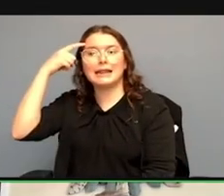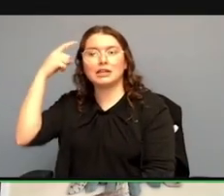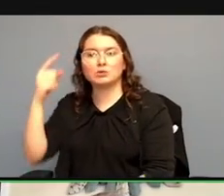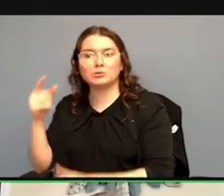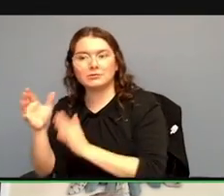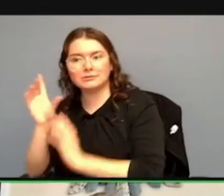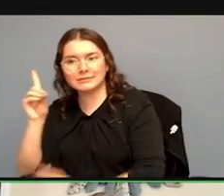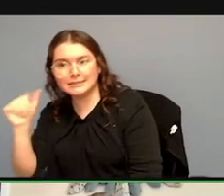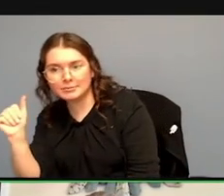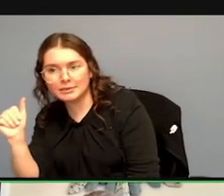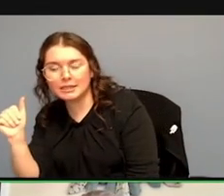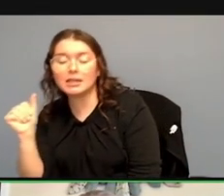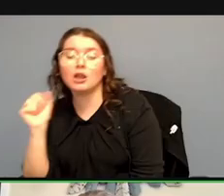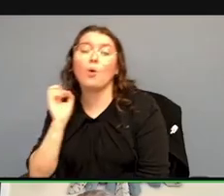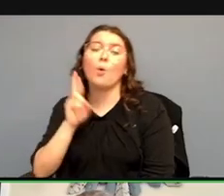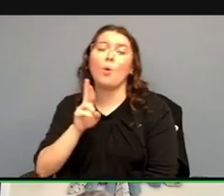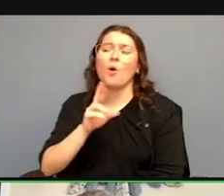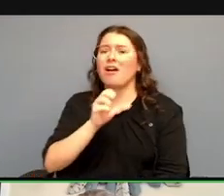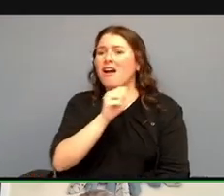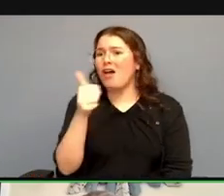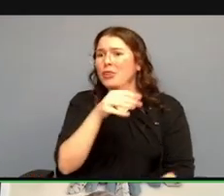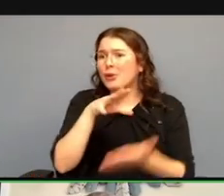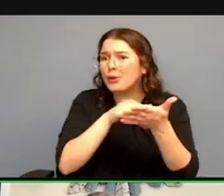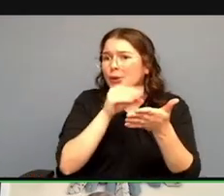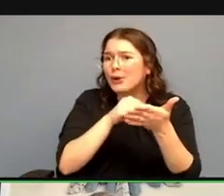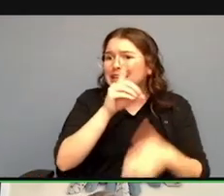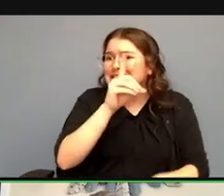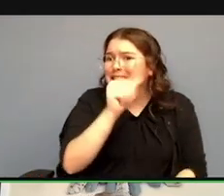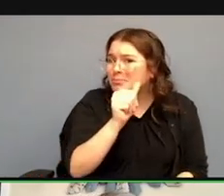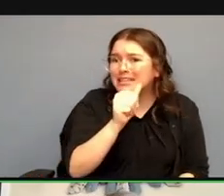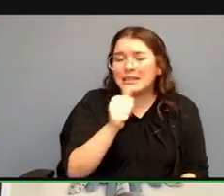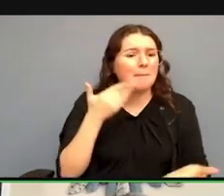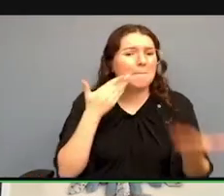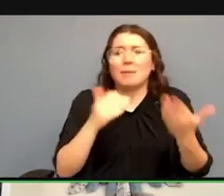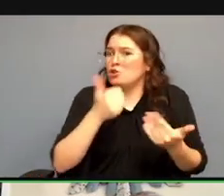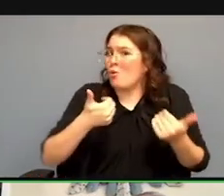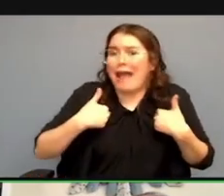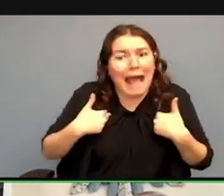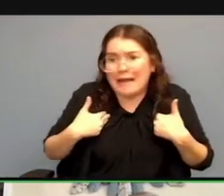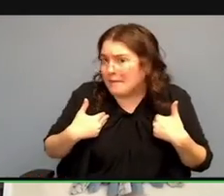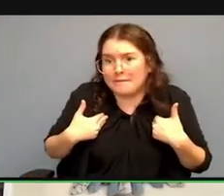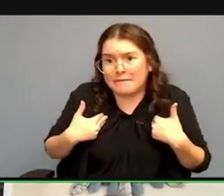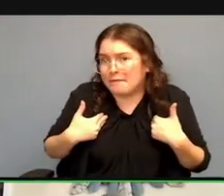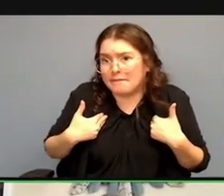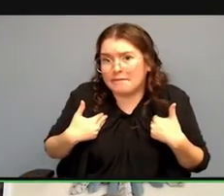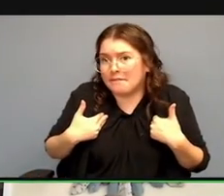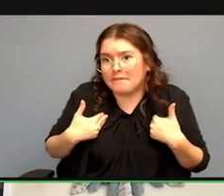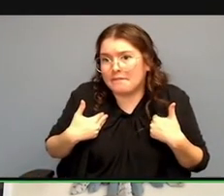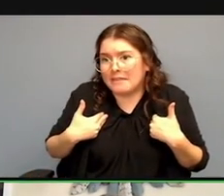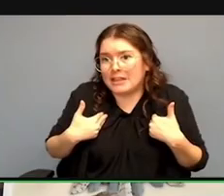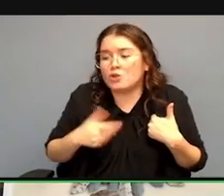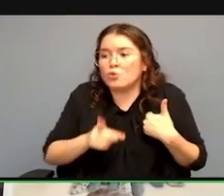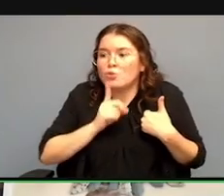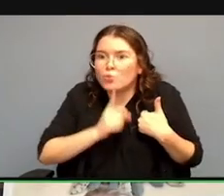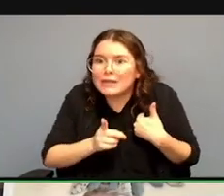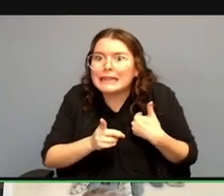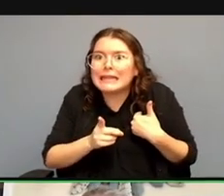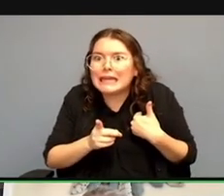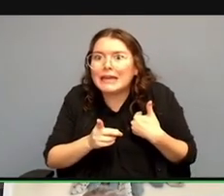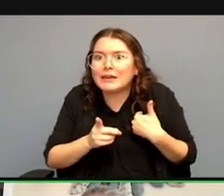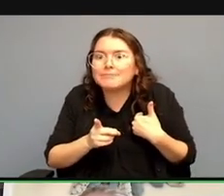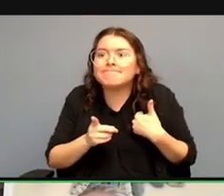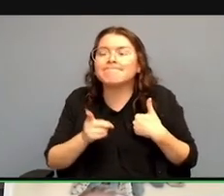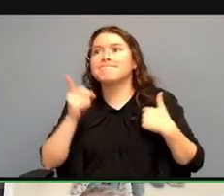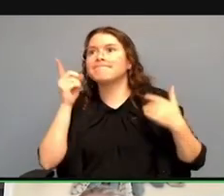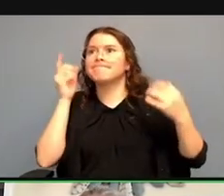disability or other learning disabilities that perhaps they don't have. It's really more of a manifestation